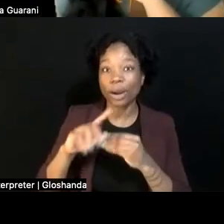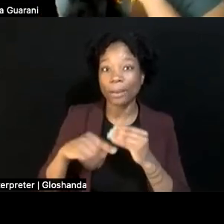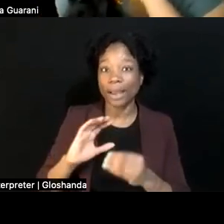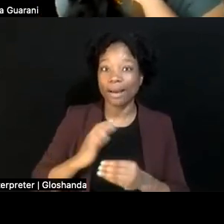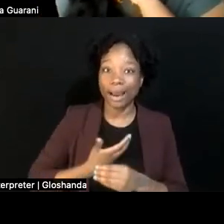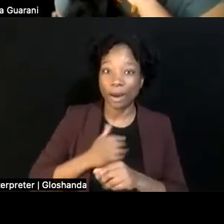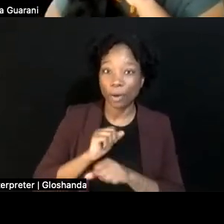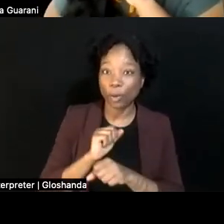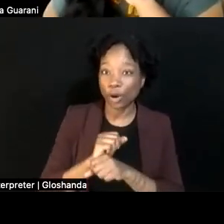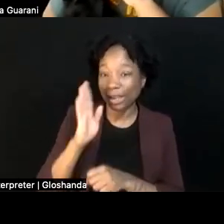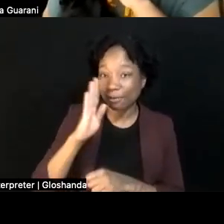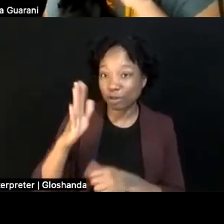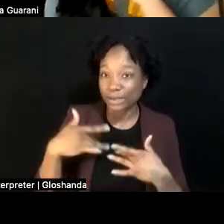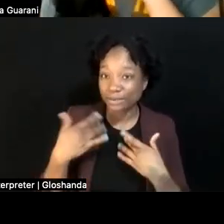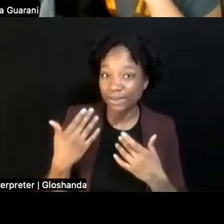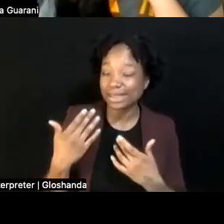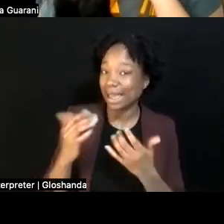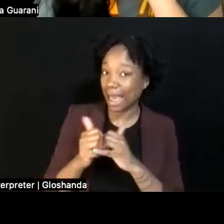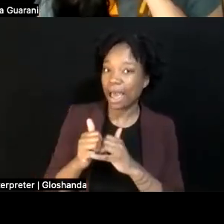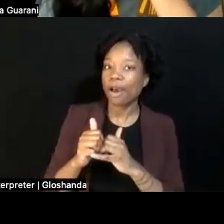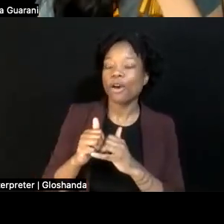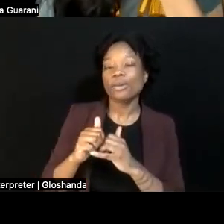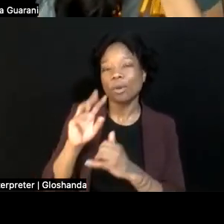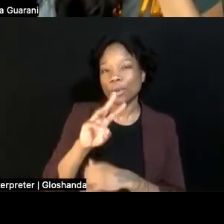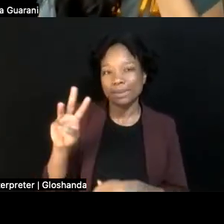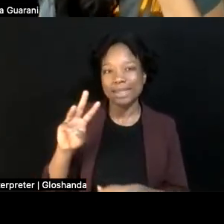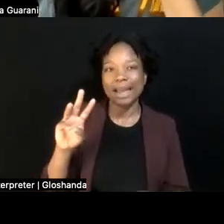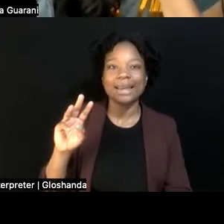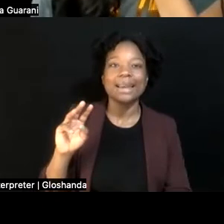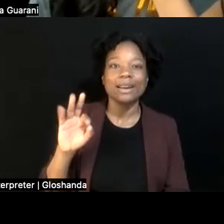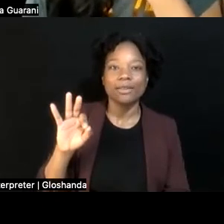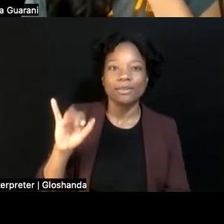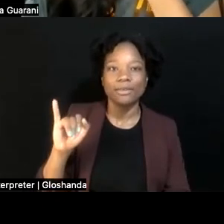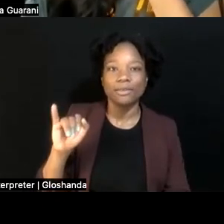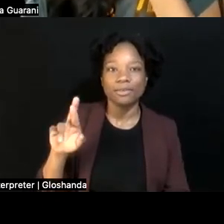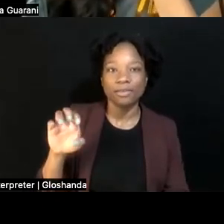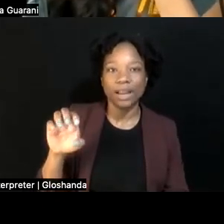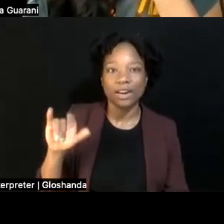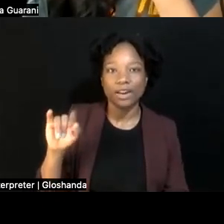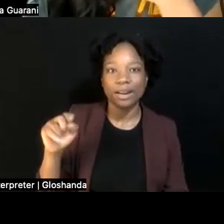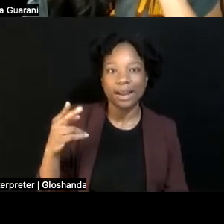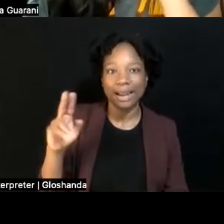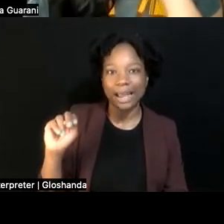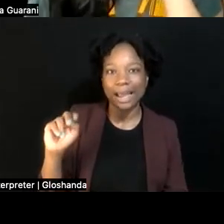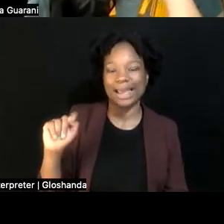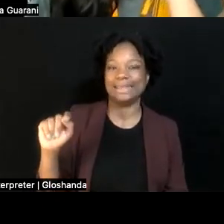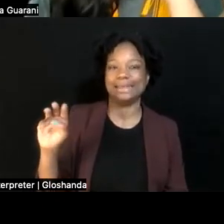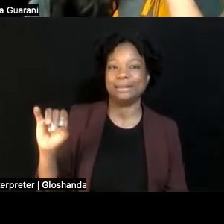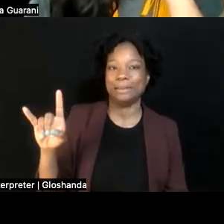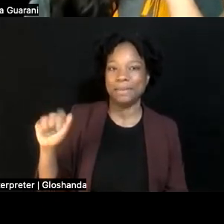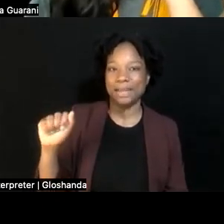firelightmedia.tv. I thank you all again, participants in LA. I hope to see you throughout the rest of the IDA